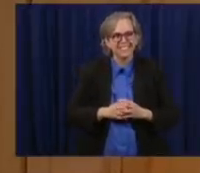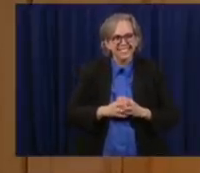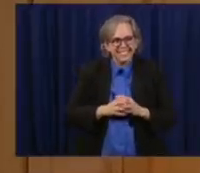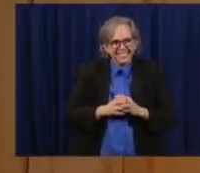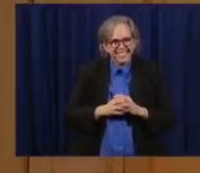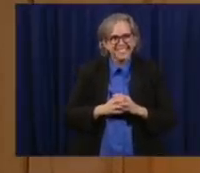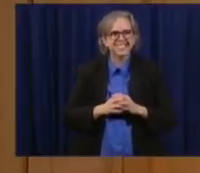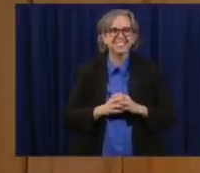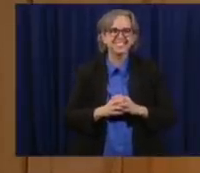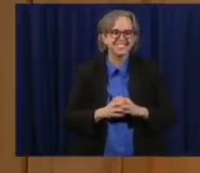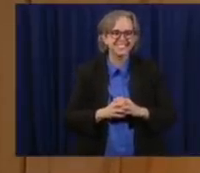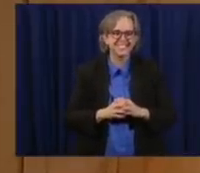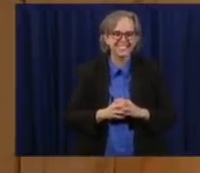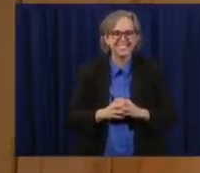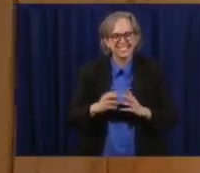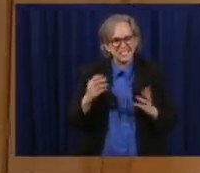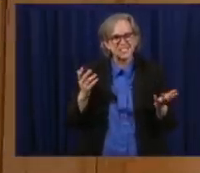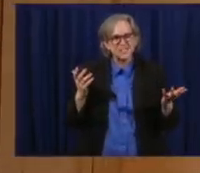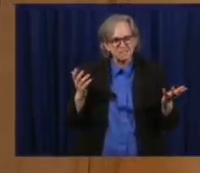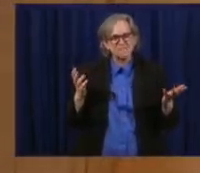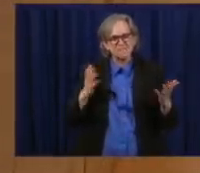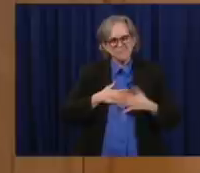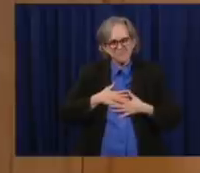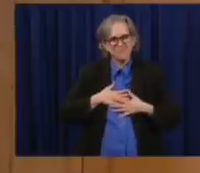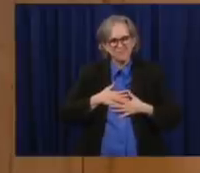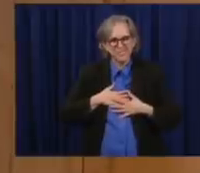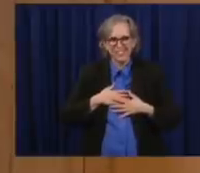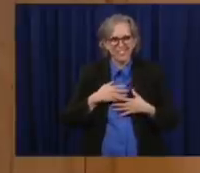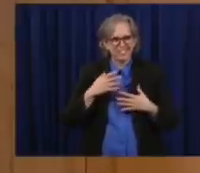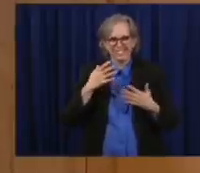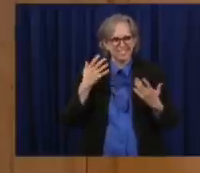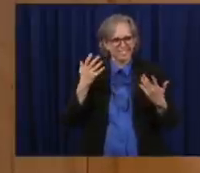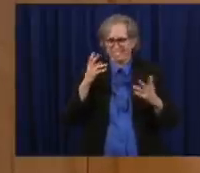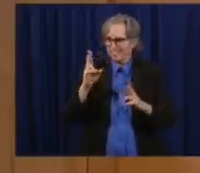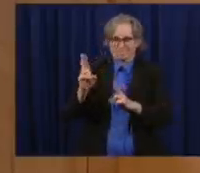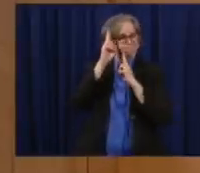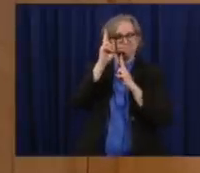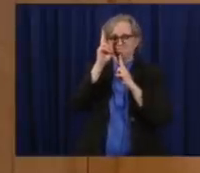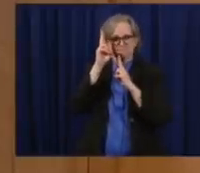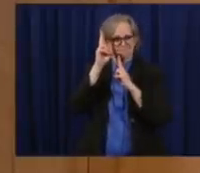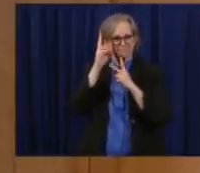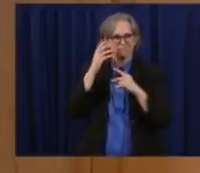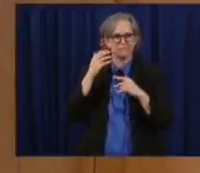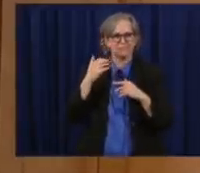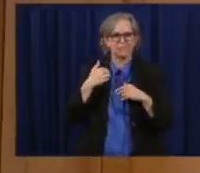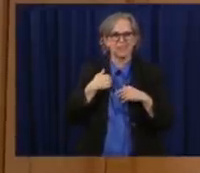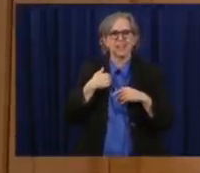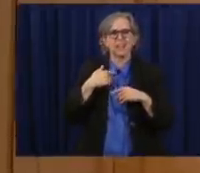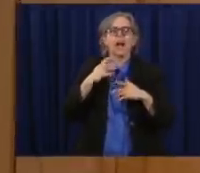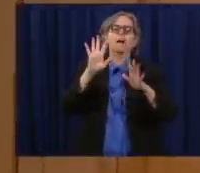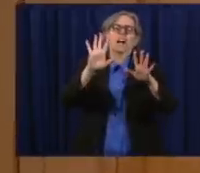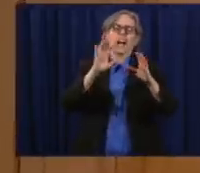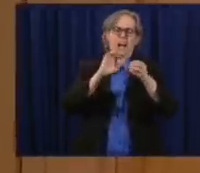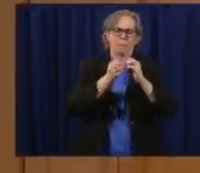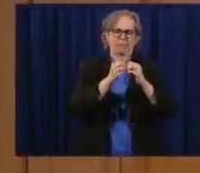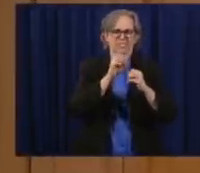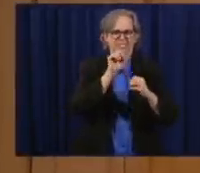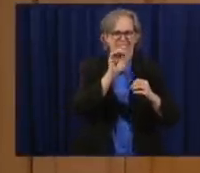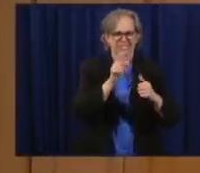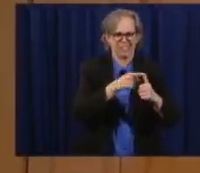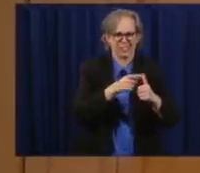address this incredible honor. I'll share our numbers first, and then I do have a few words I'd like to say